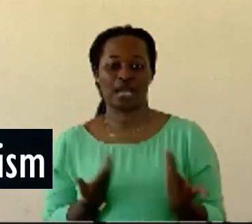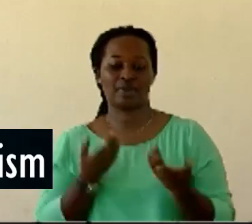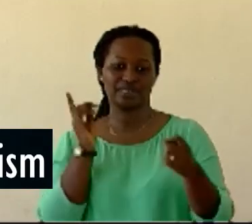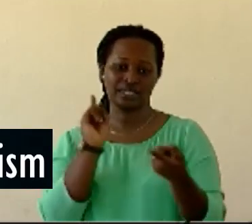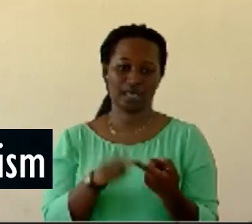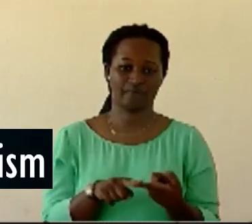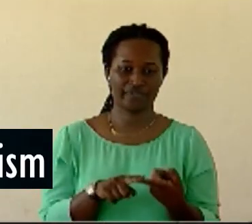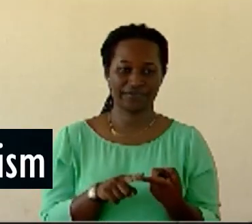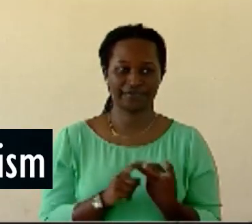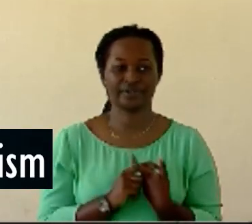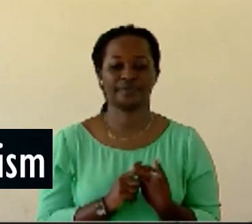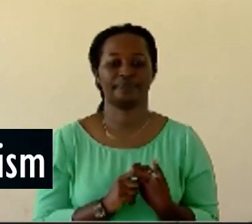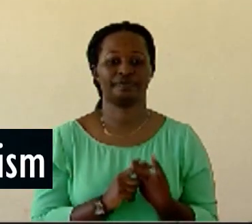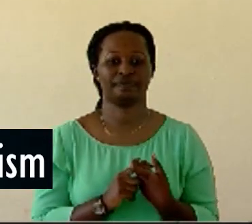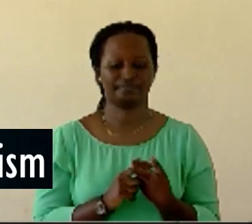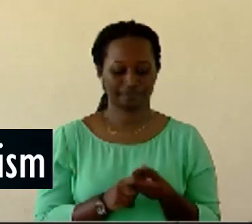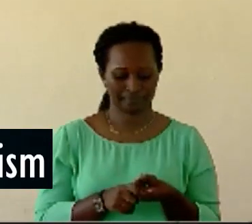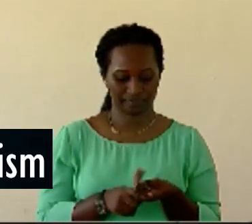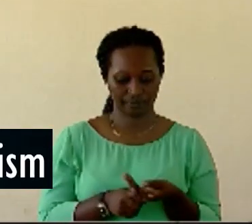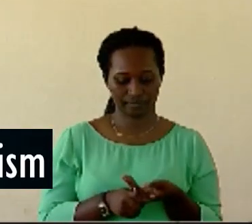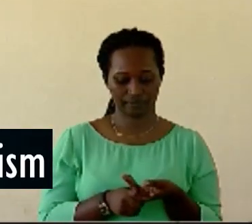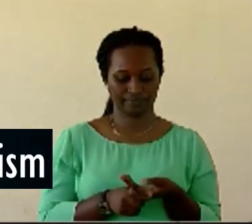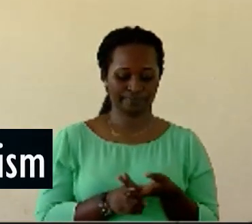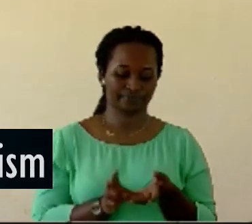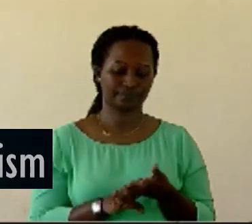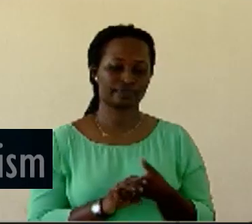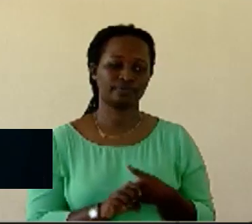means reproduction.